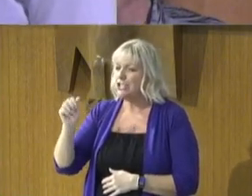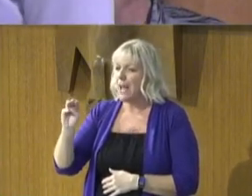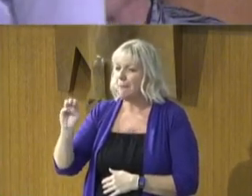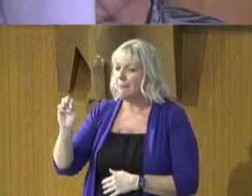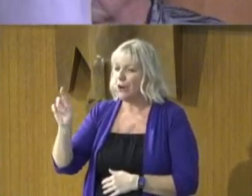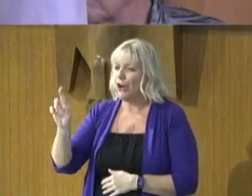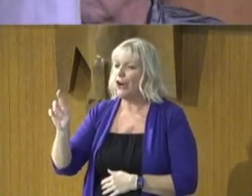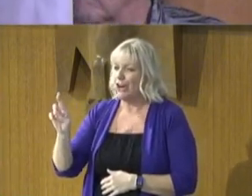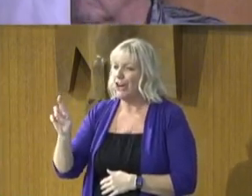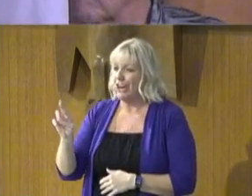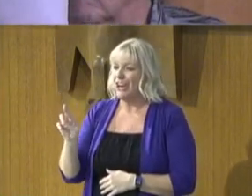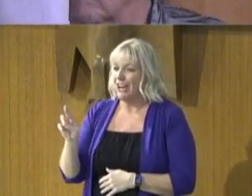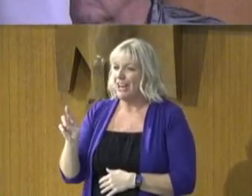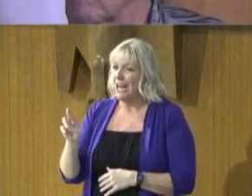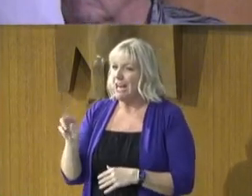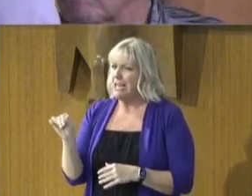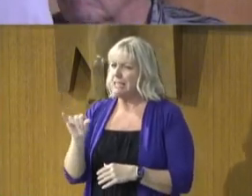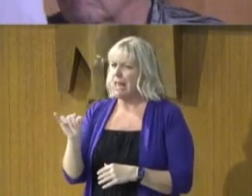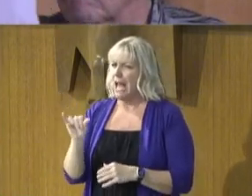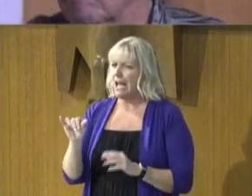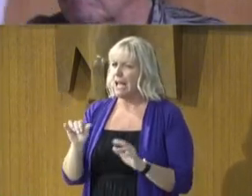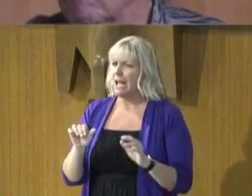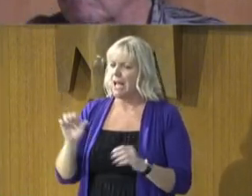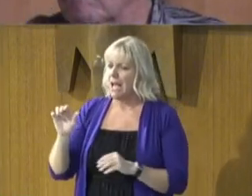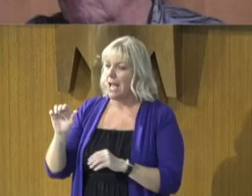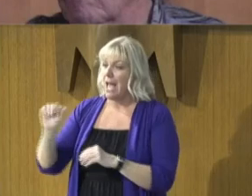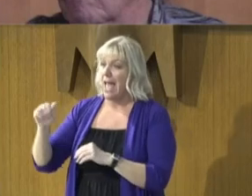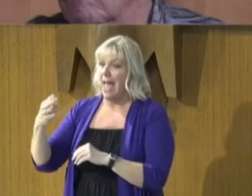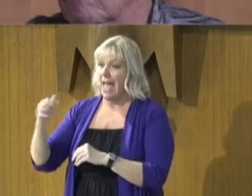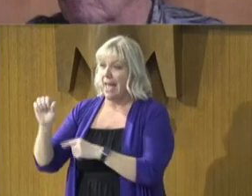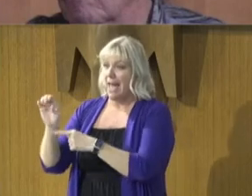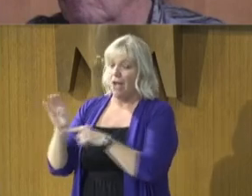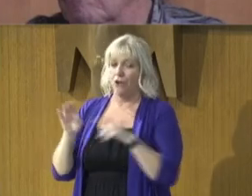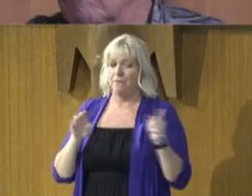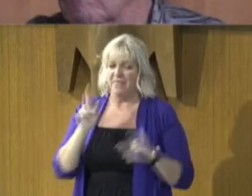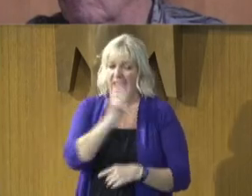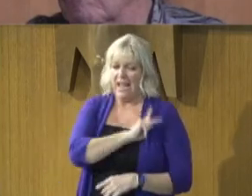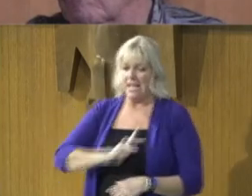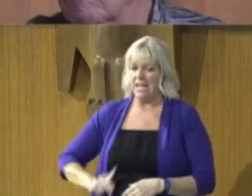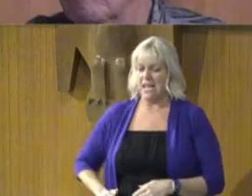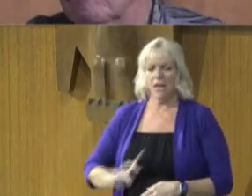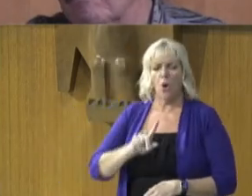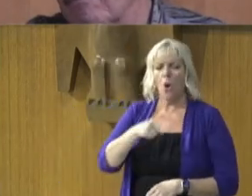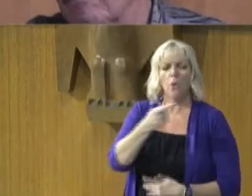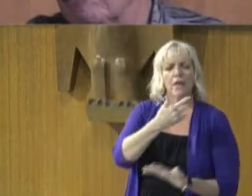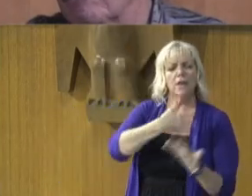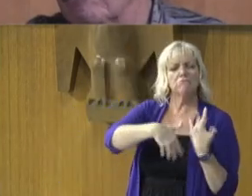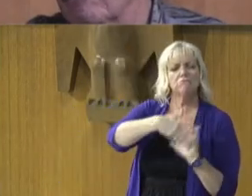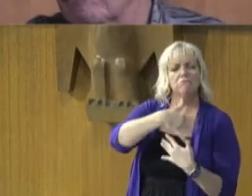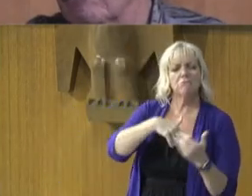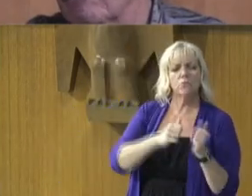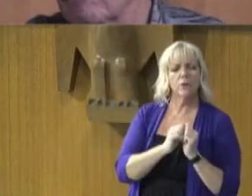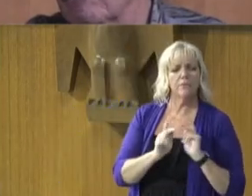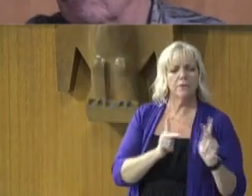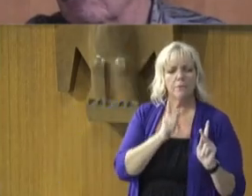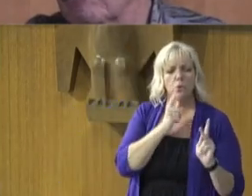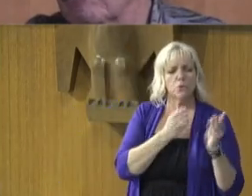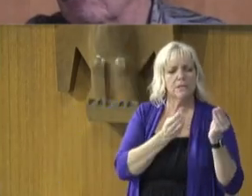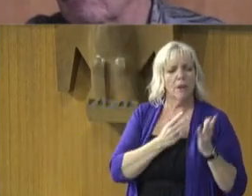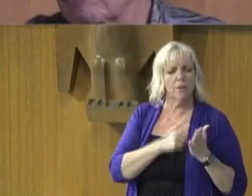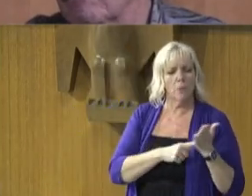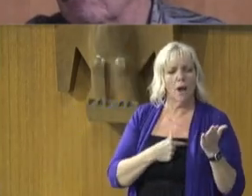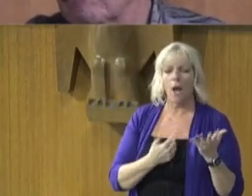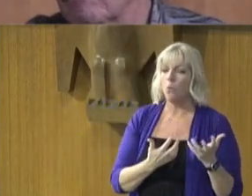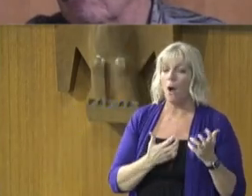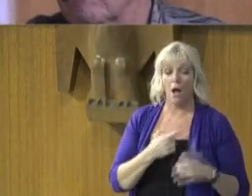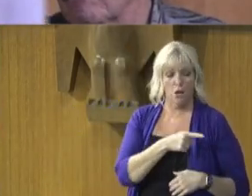will be invented. Ahab spends time only with people who will tell him exactly what he wants and who already